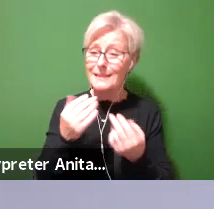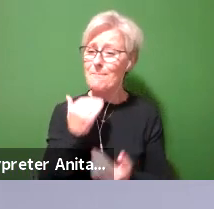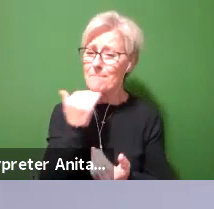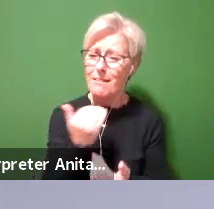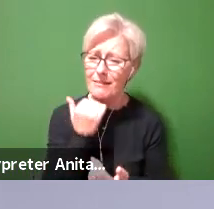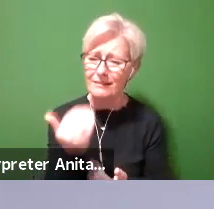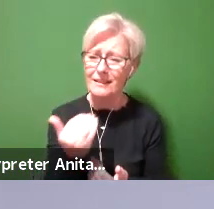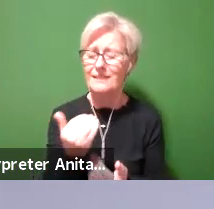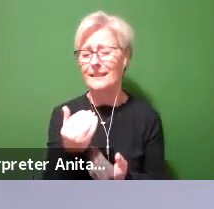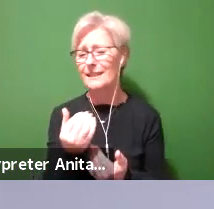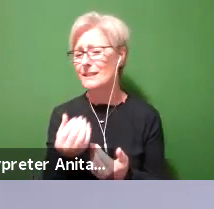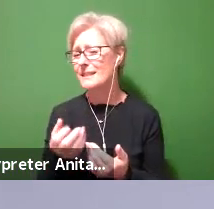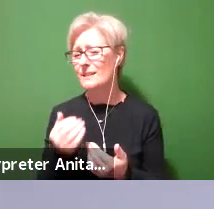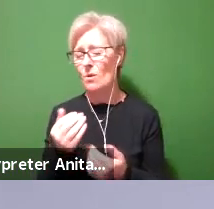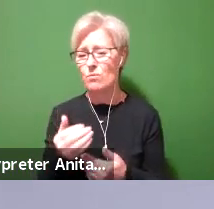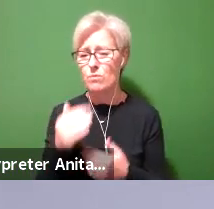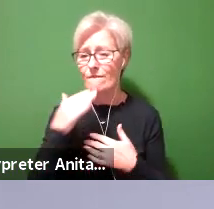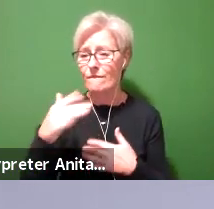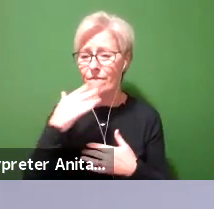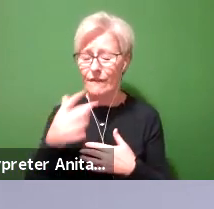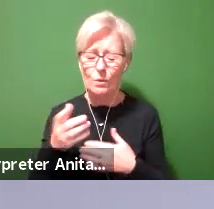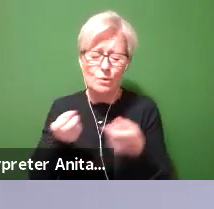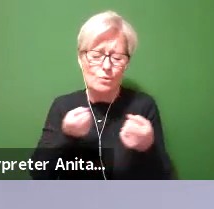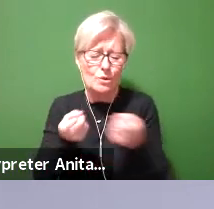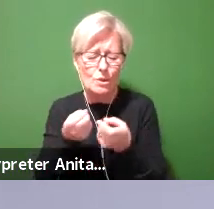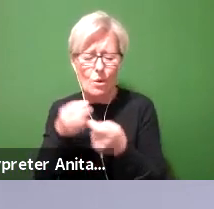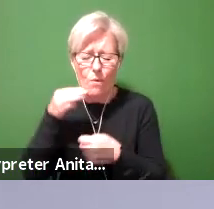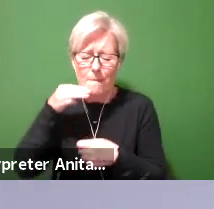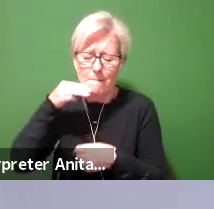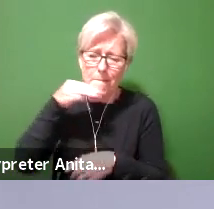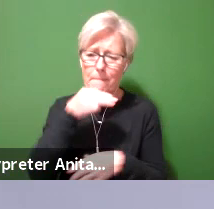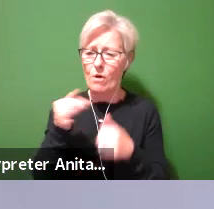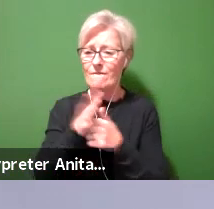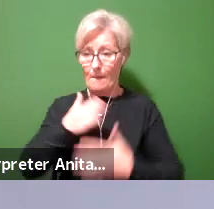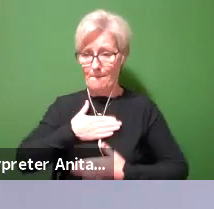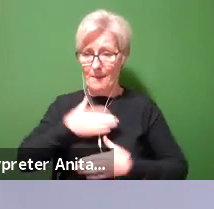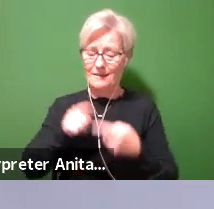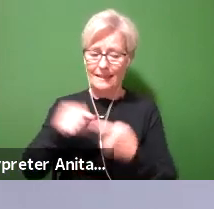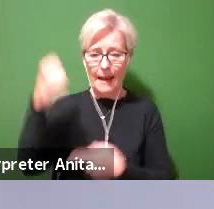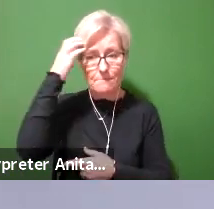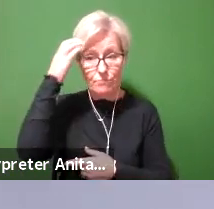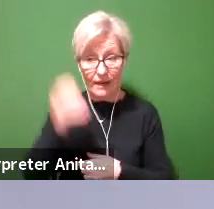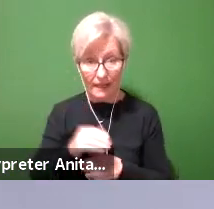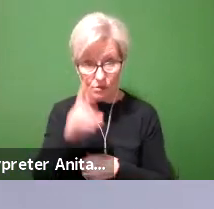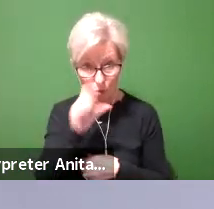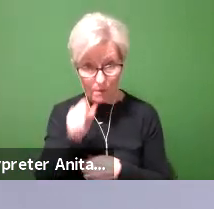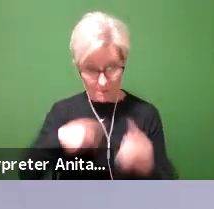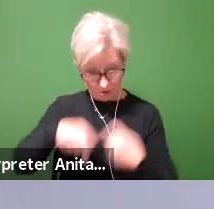hydrated is so important for our bodies and brains to function well. After all, we're about 60 to 70%